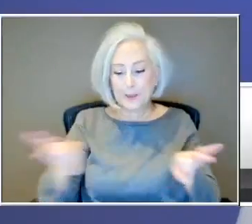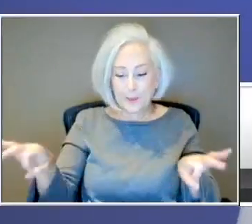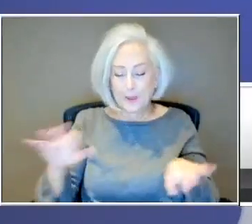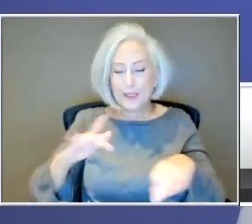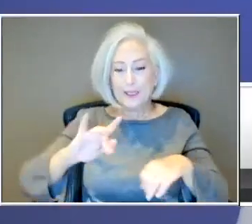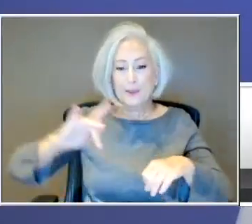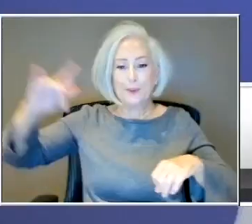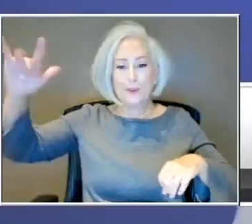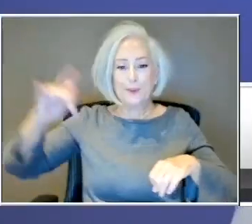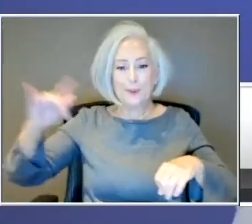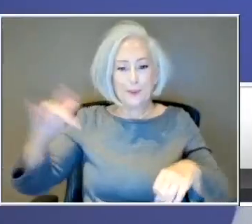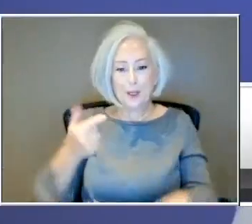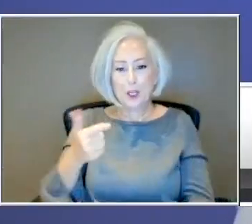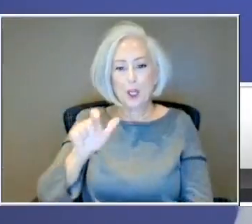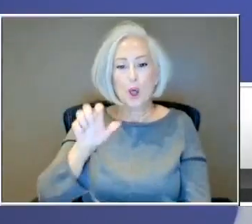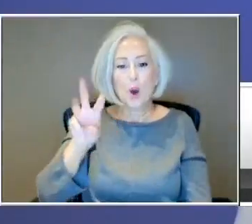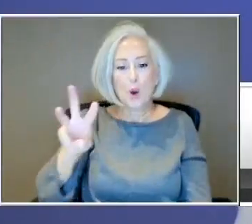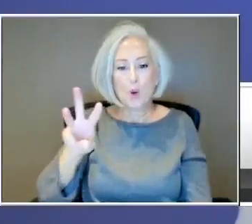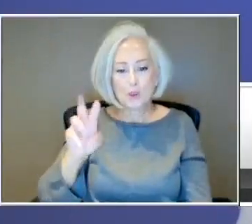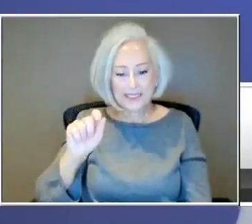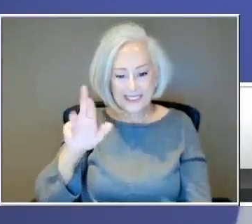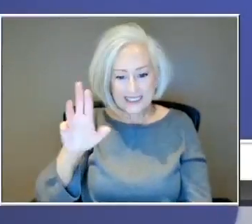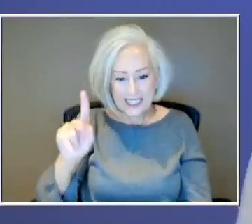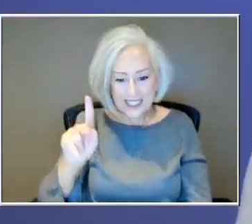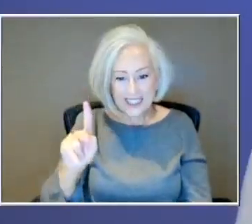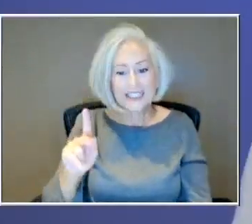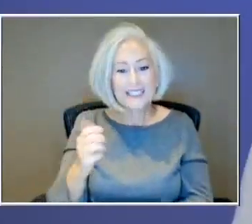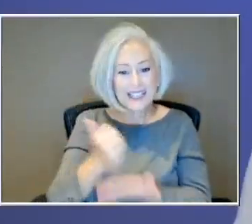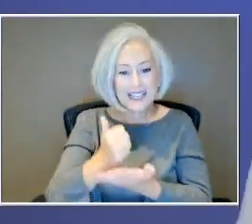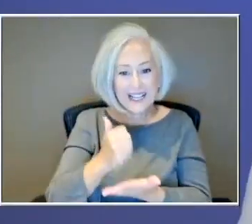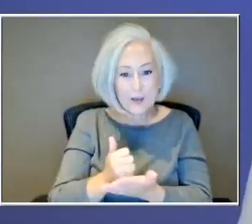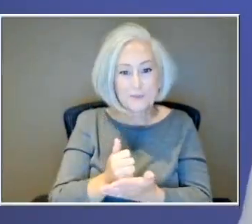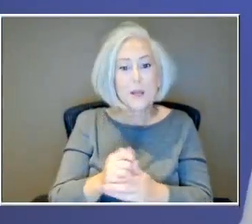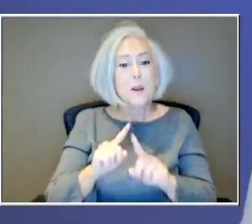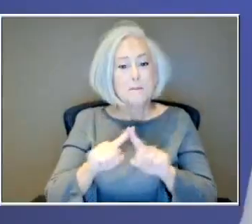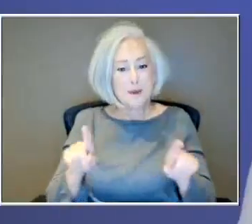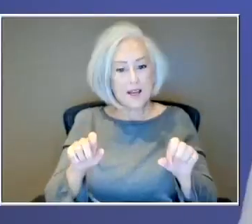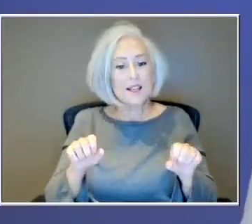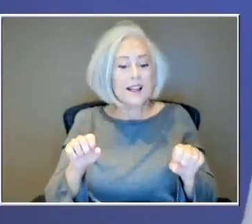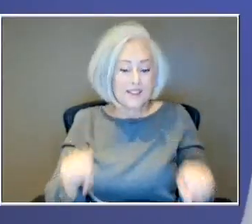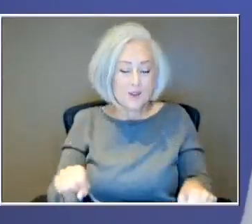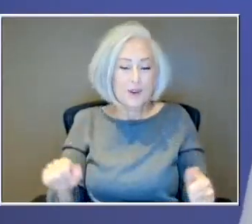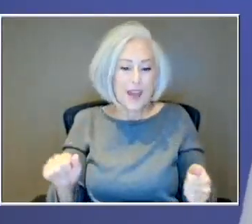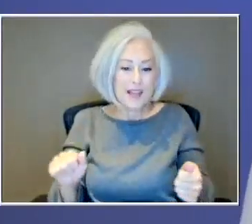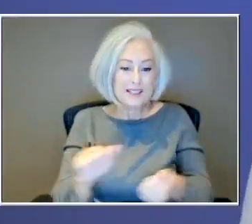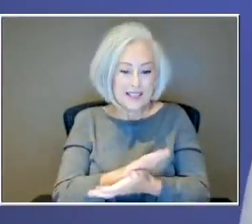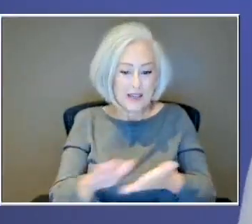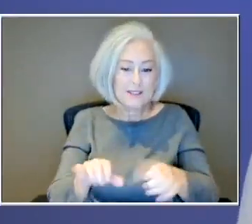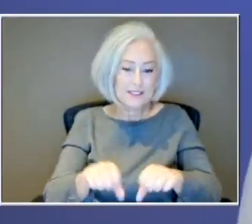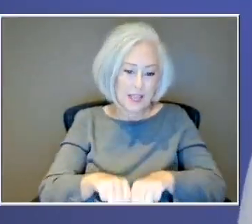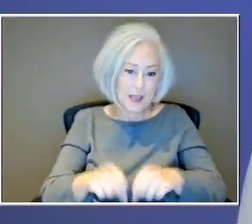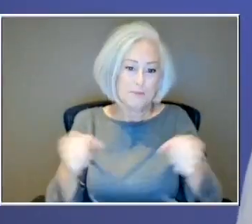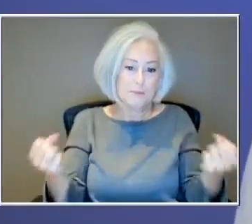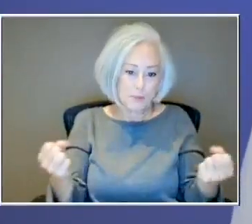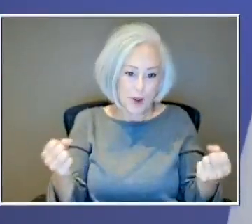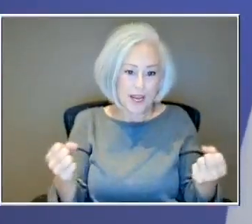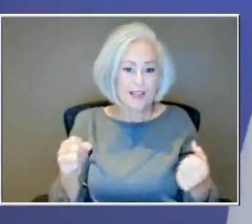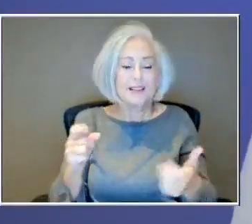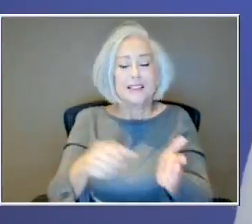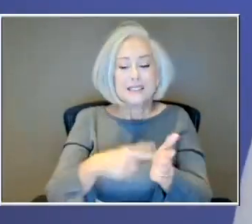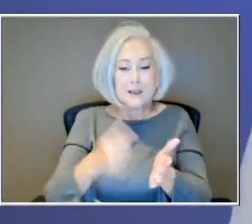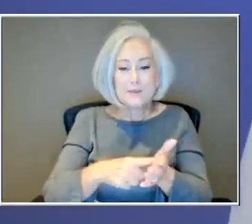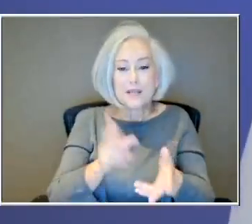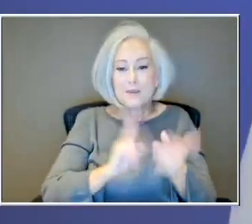the glow sticks, yeah. They're not immune to damage. They're very flexible, but they can be broken, and we get people that will bite into them. That